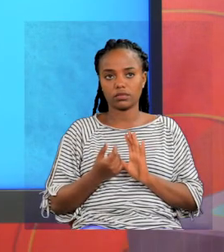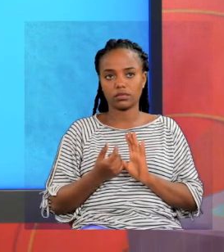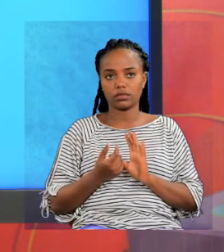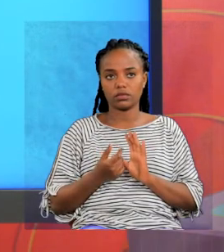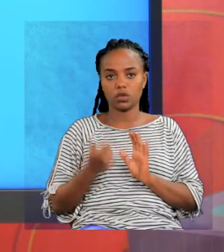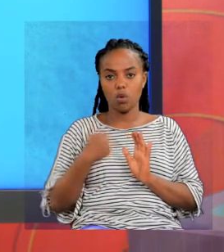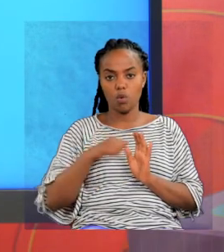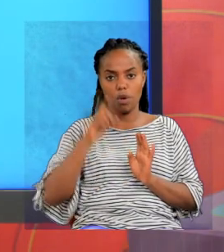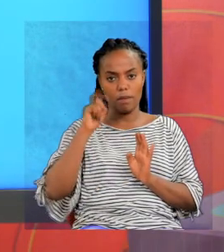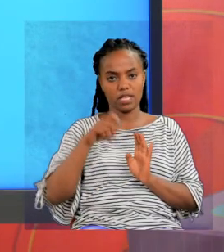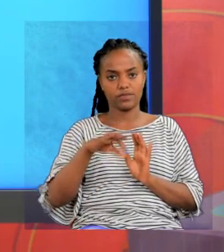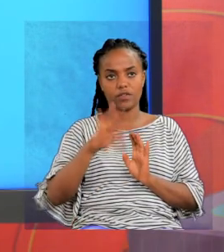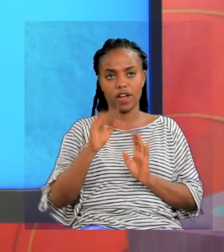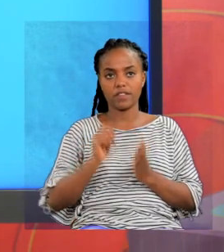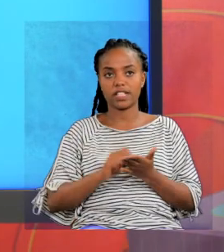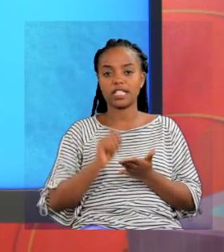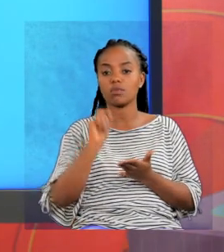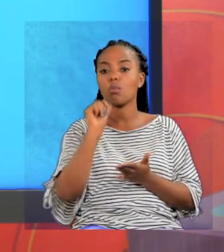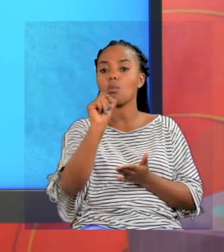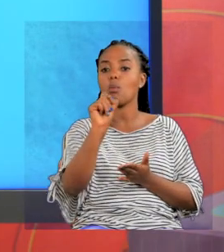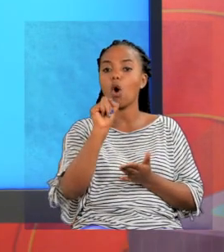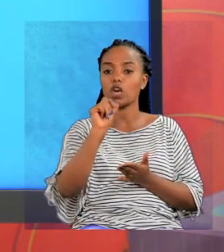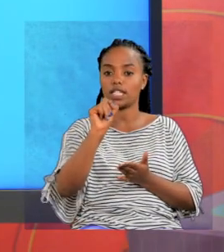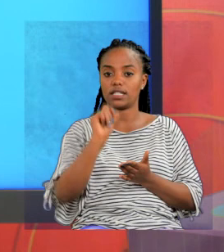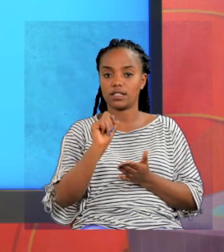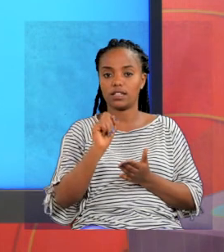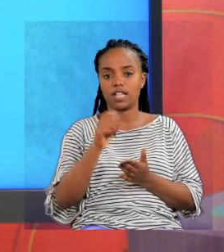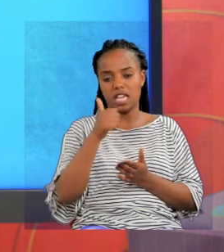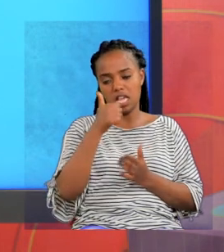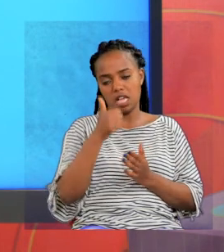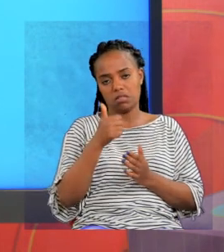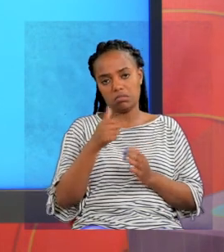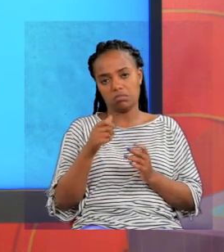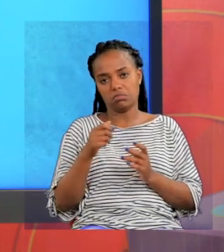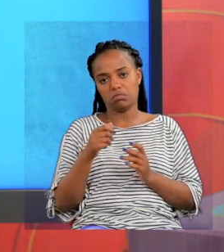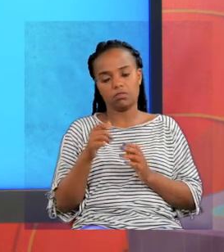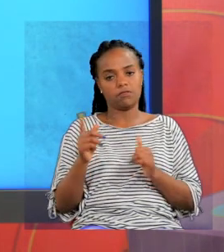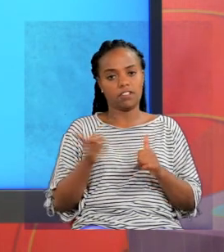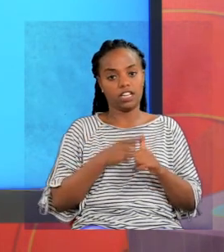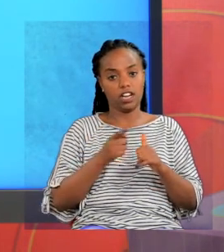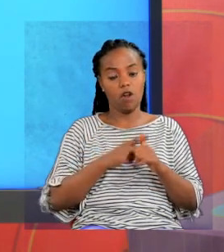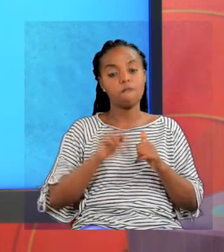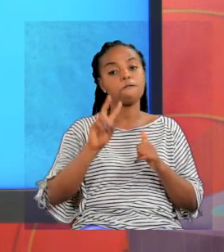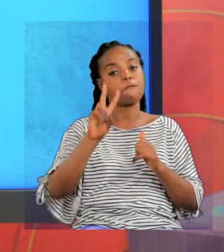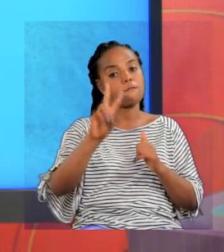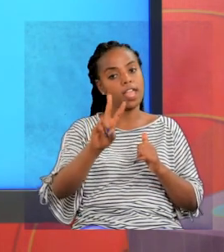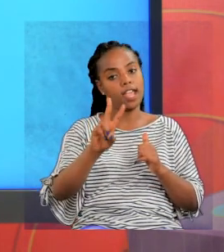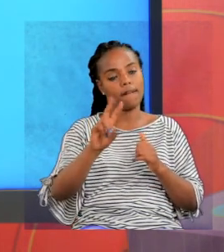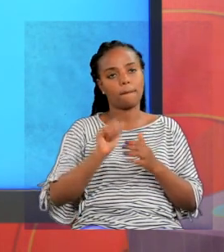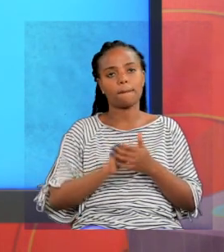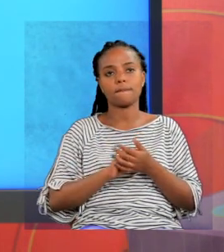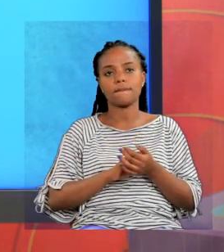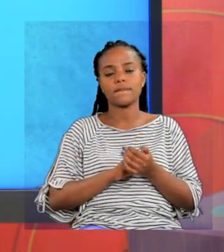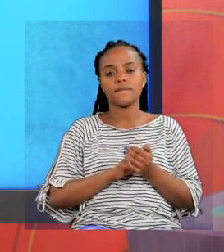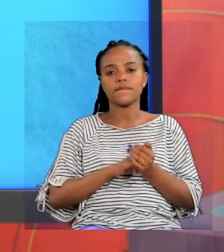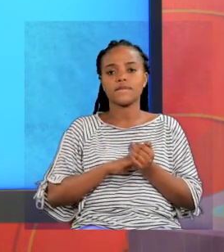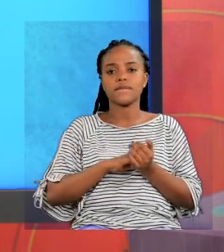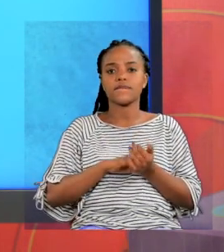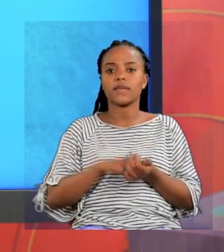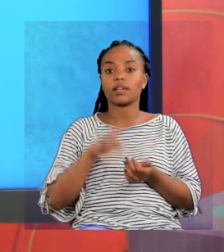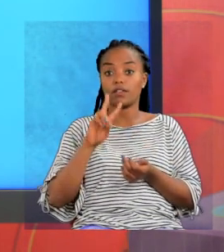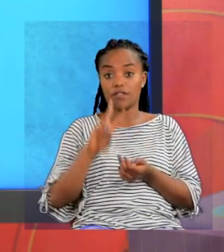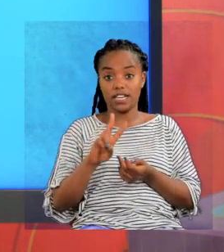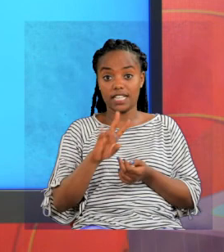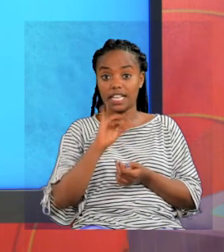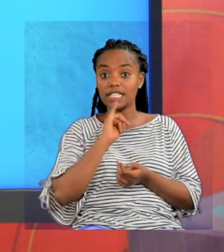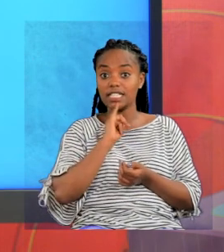we need to find these points from this standard form of parabola. The first one is the vertex. The vertex